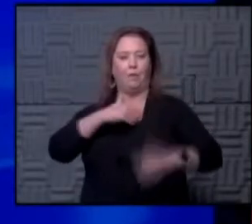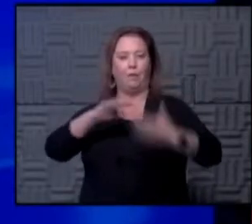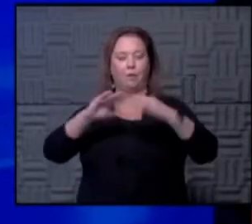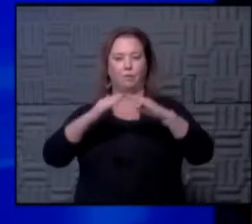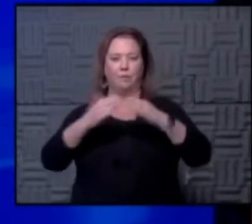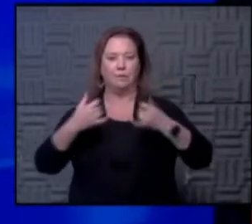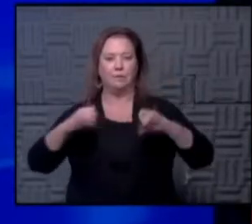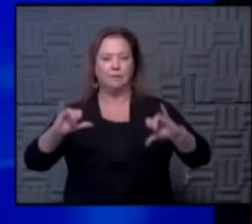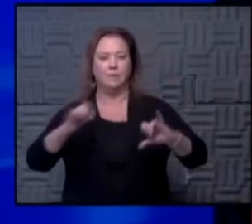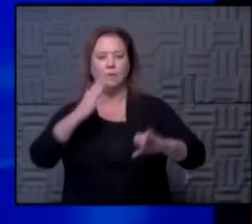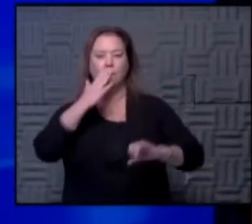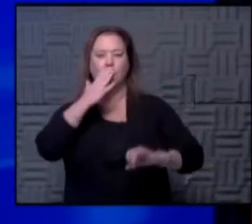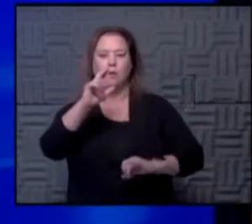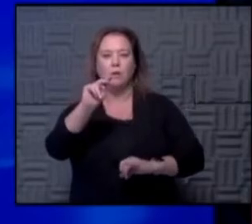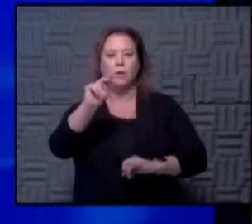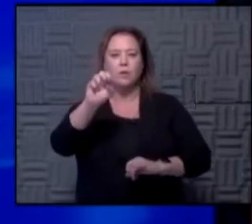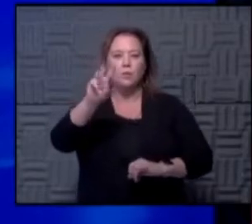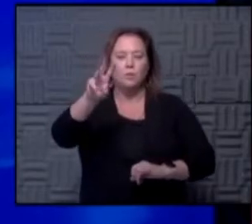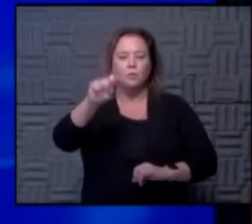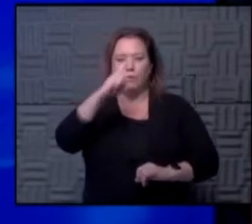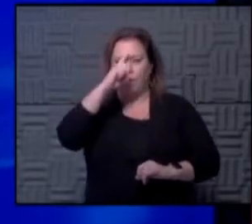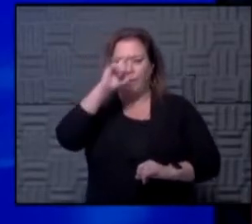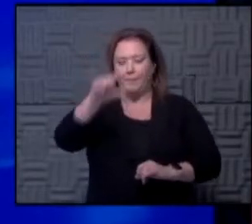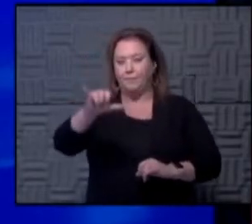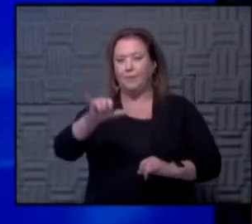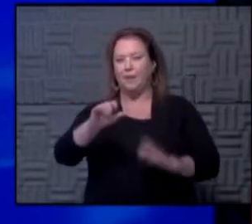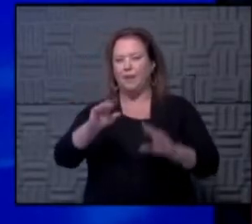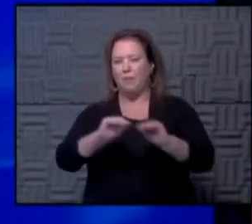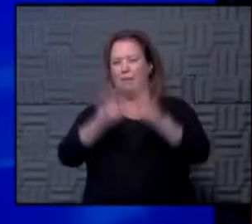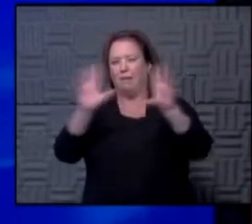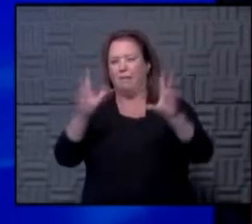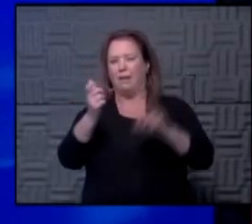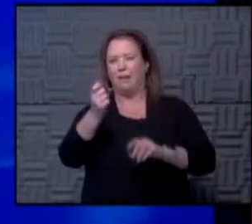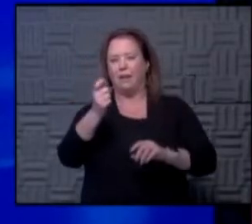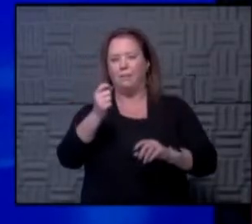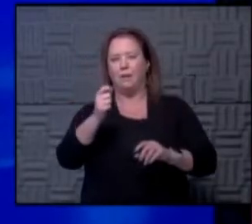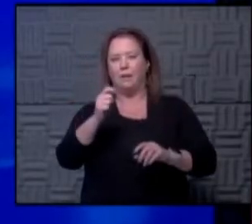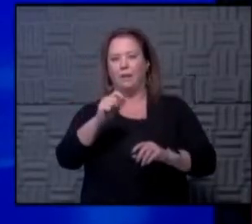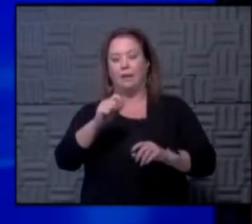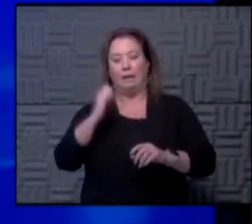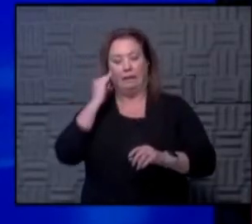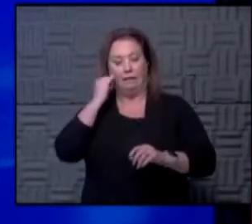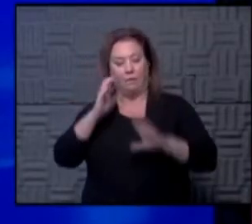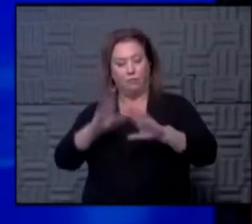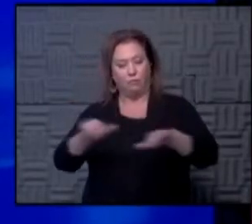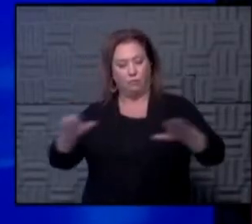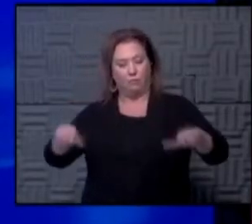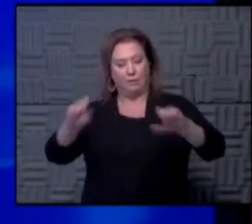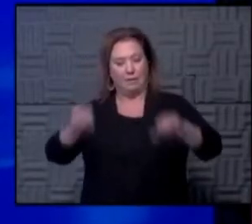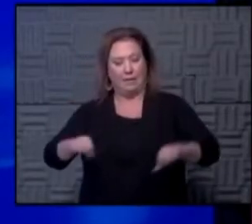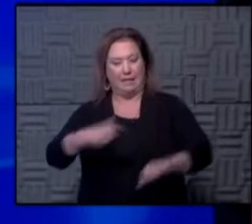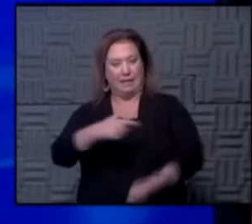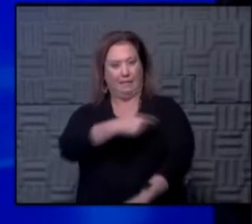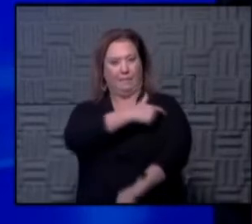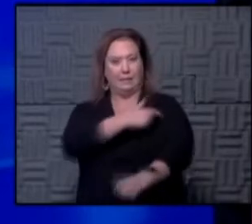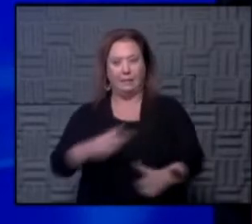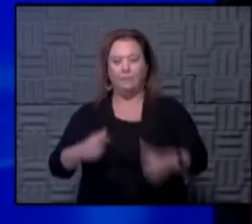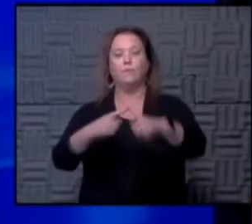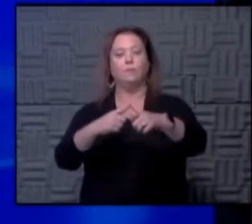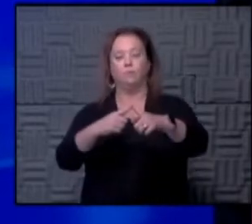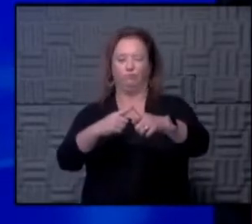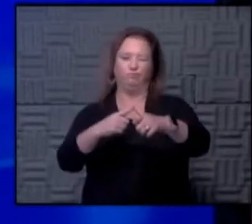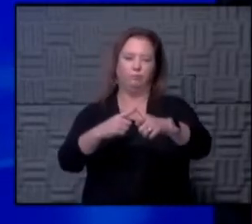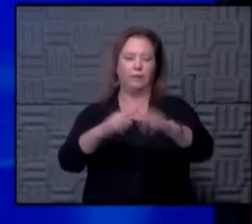still lots of promising news there. And a point of clarity maybe on the will children be able to get the vaccine first. It